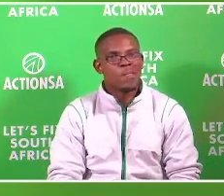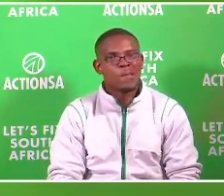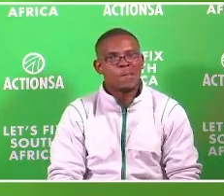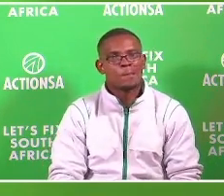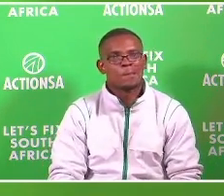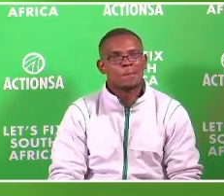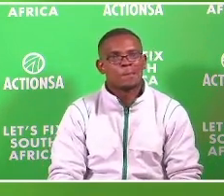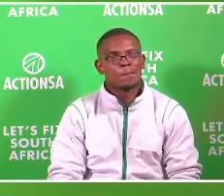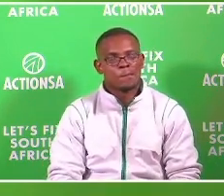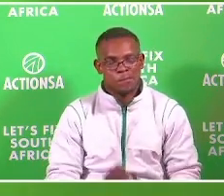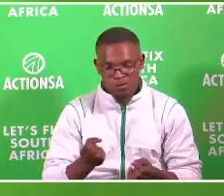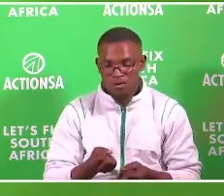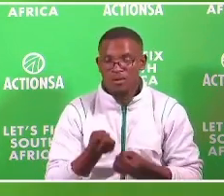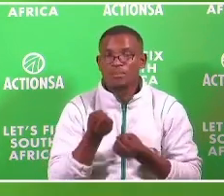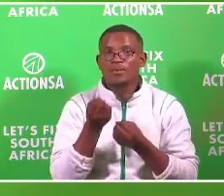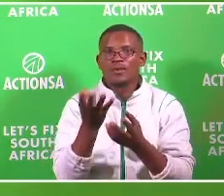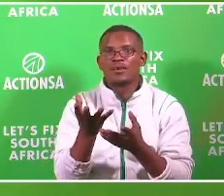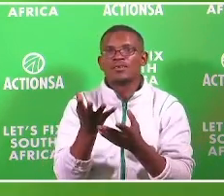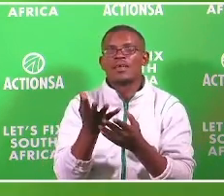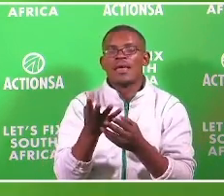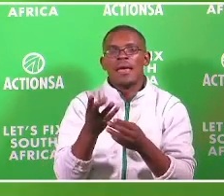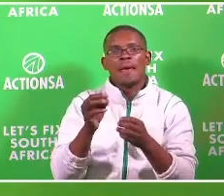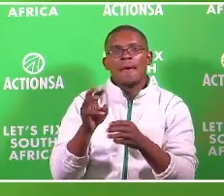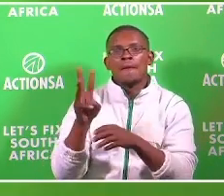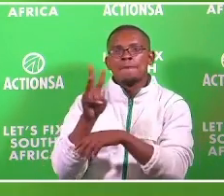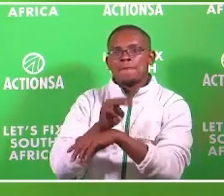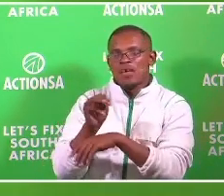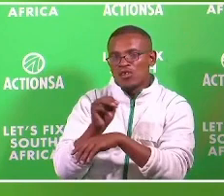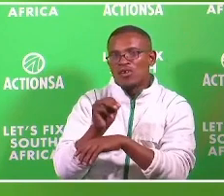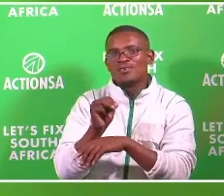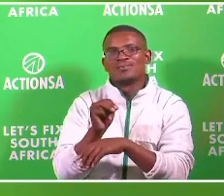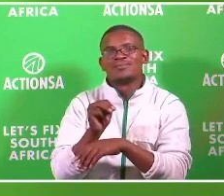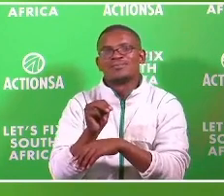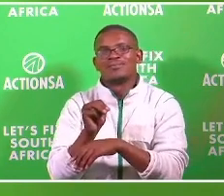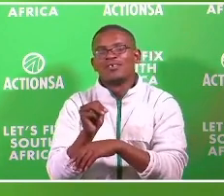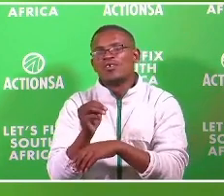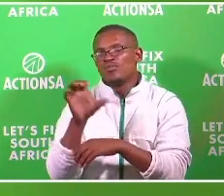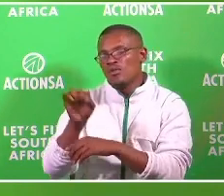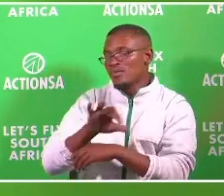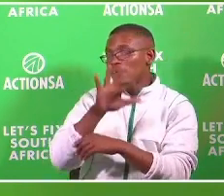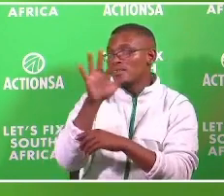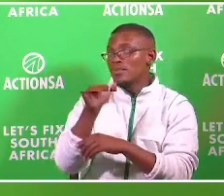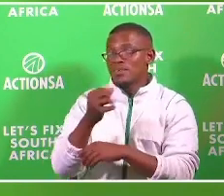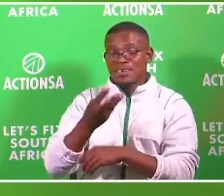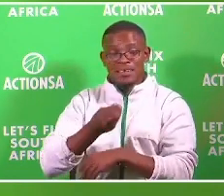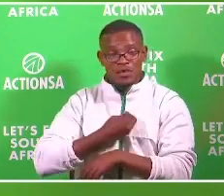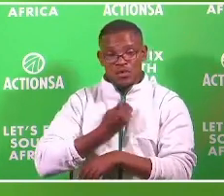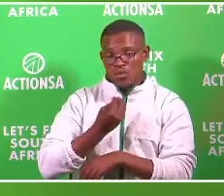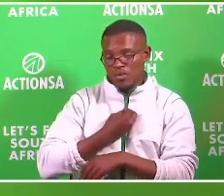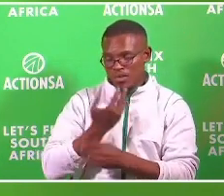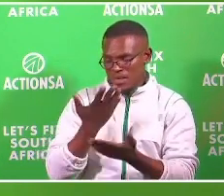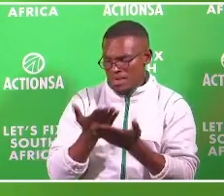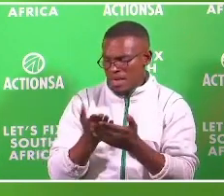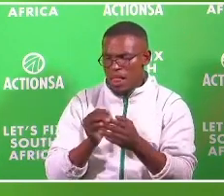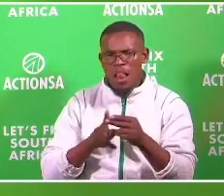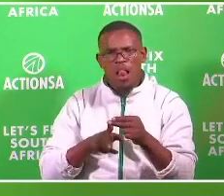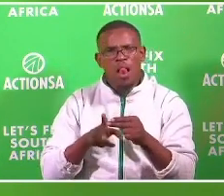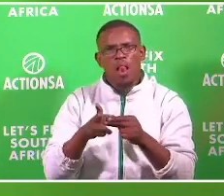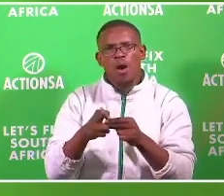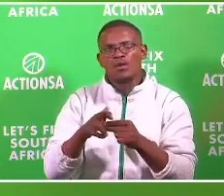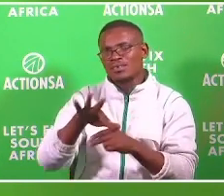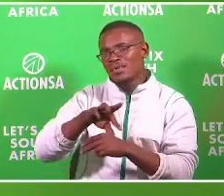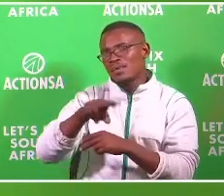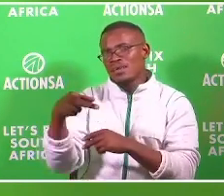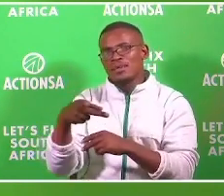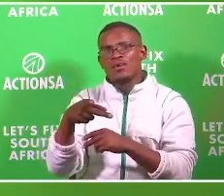It will provide millions of funding for entrepreneurs so that South African youth can launch the next Black like